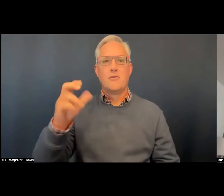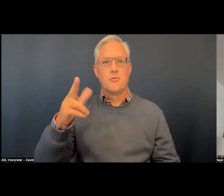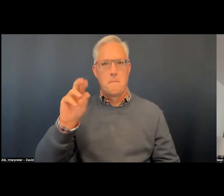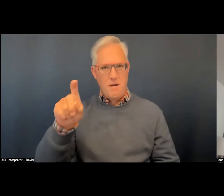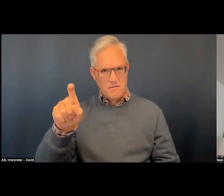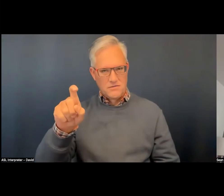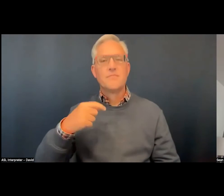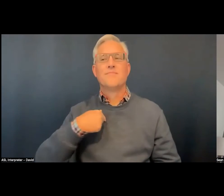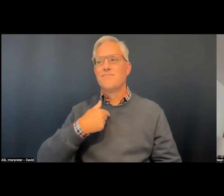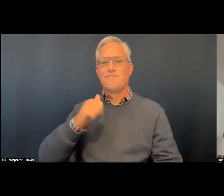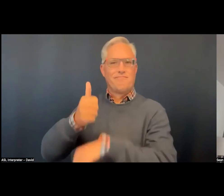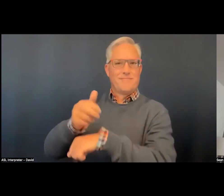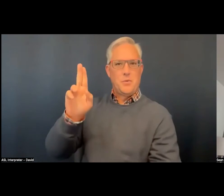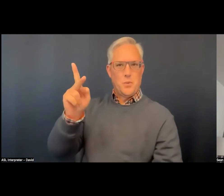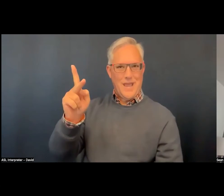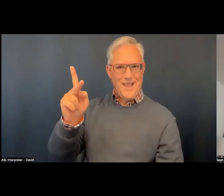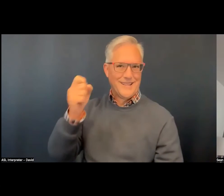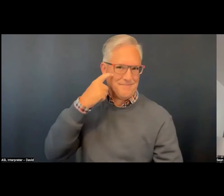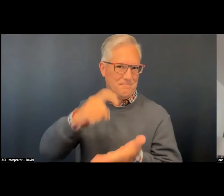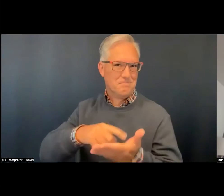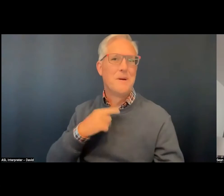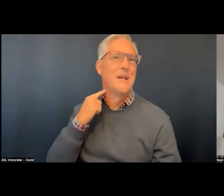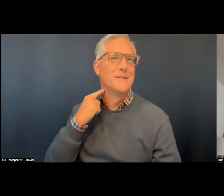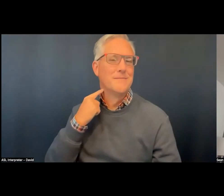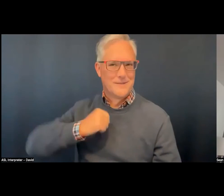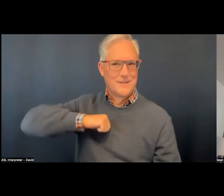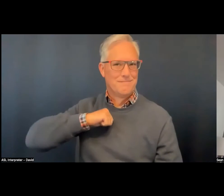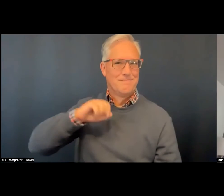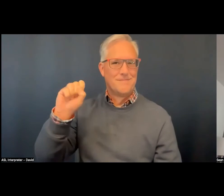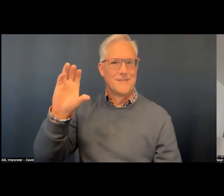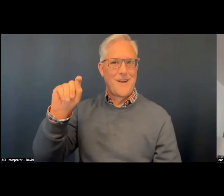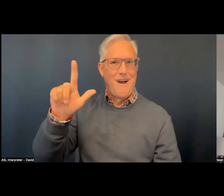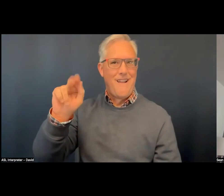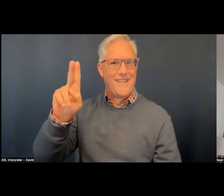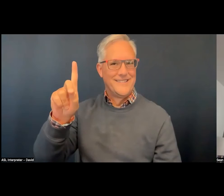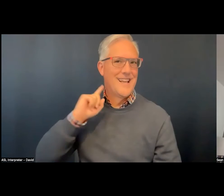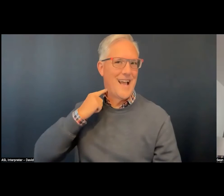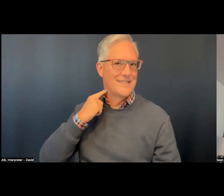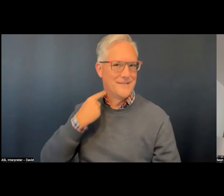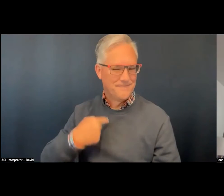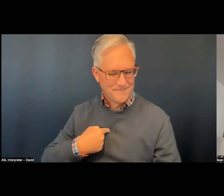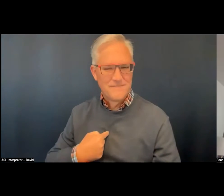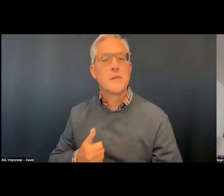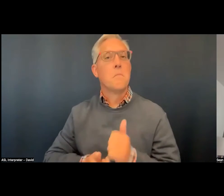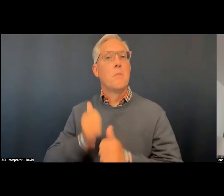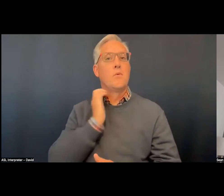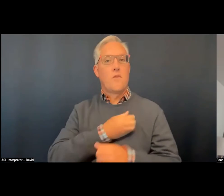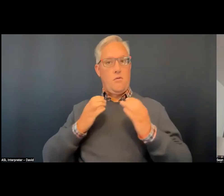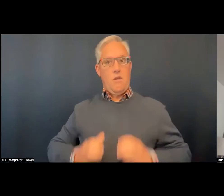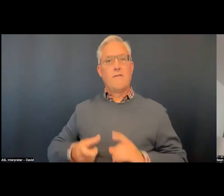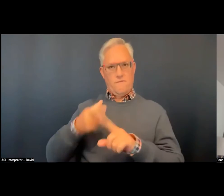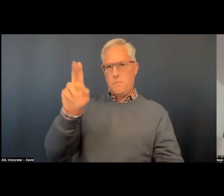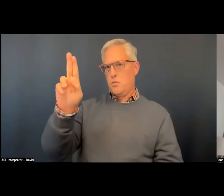UK, as you might be able to tell from the accents, Scotland particularly. And the majority of our clients are UK based, but we